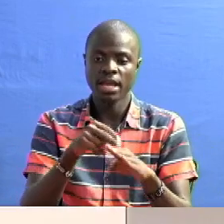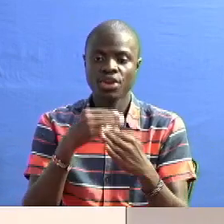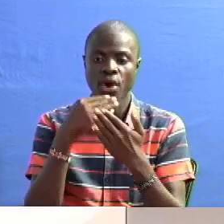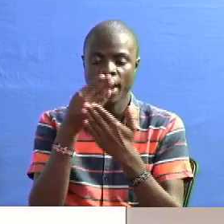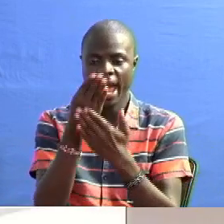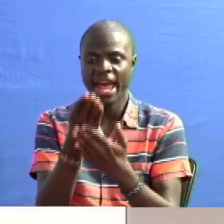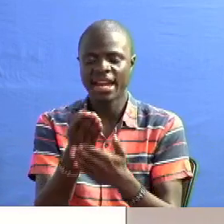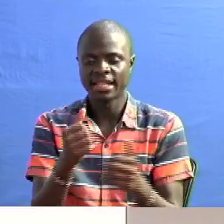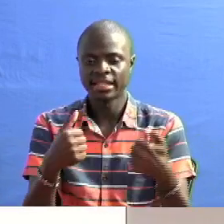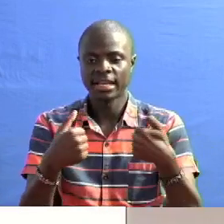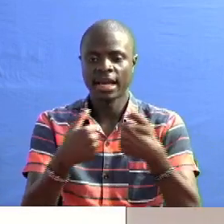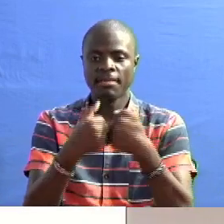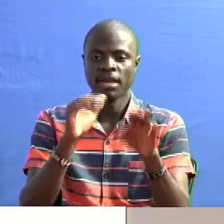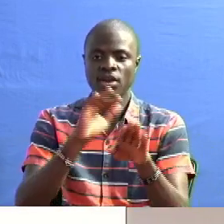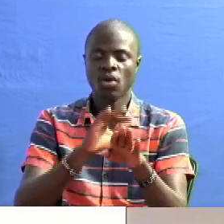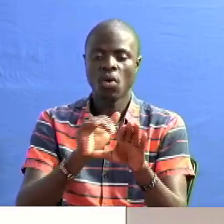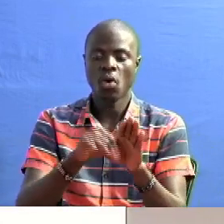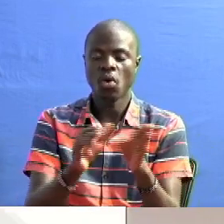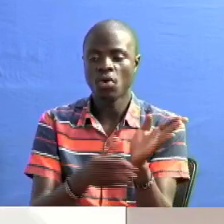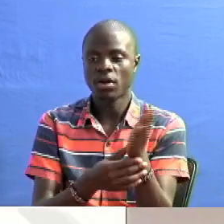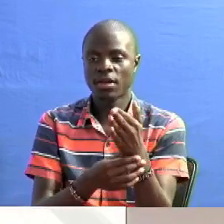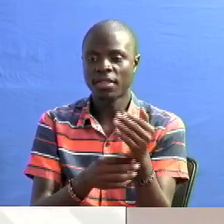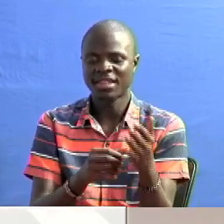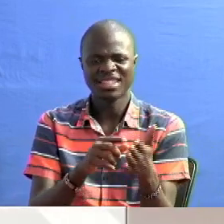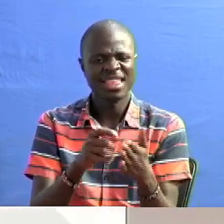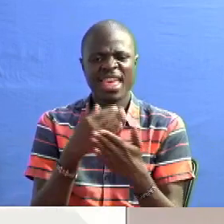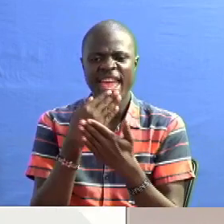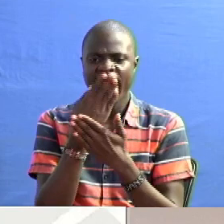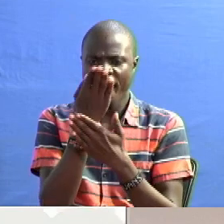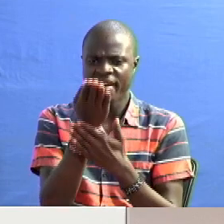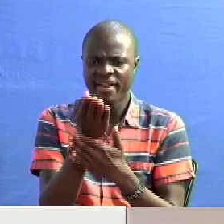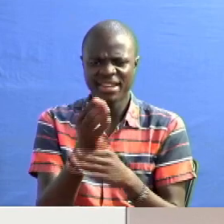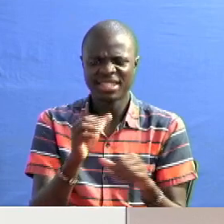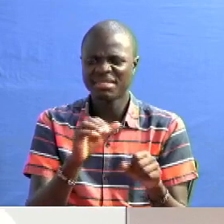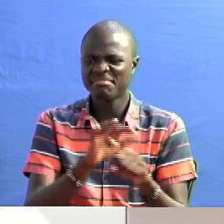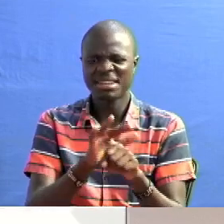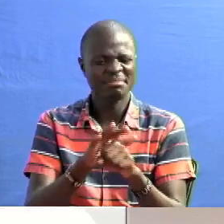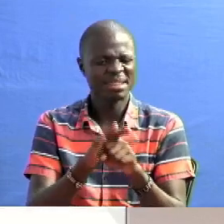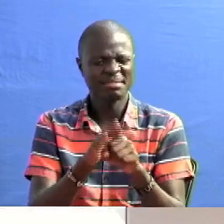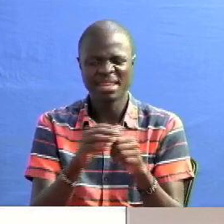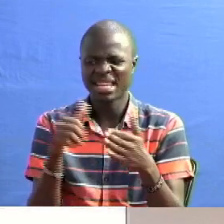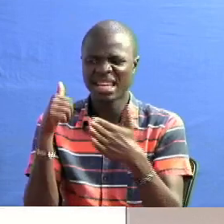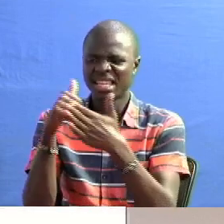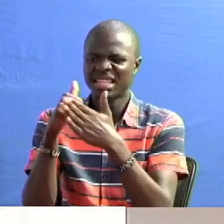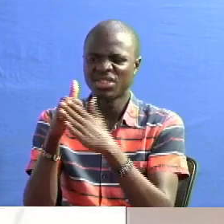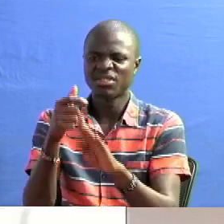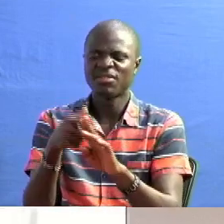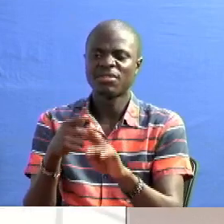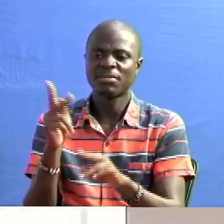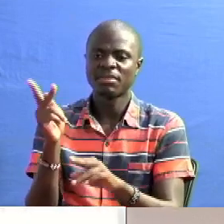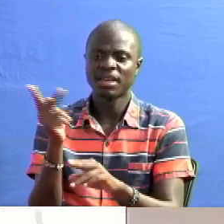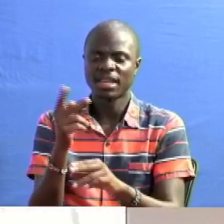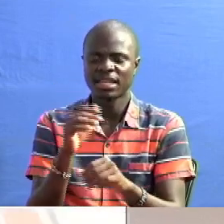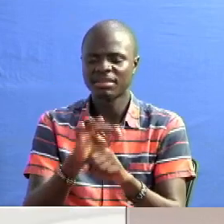that happened on Thursday. The address triggered mixed reactions from Kenyans, many of them terming it as a mere